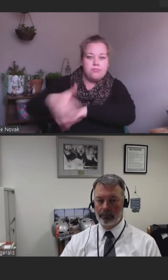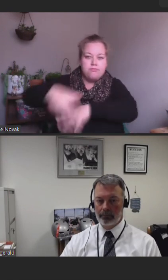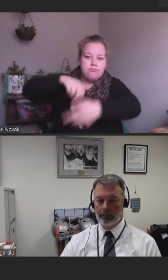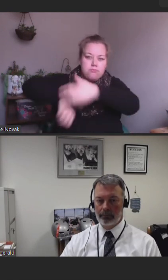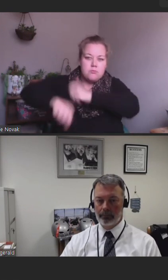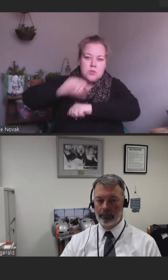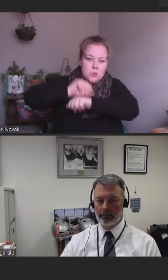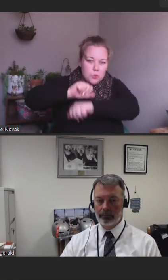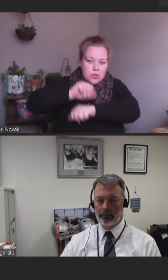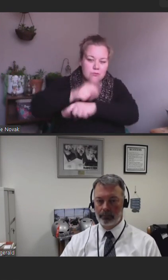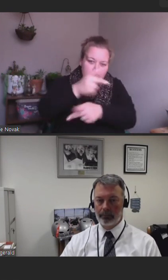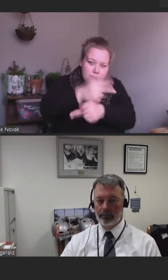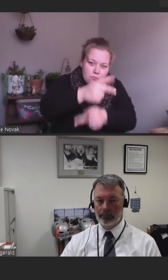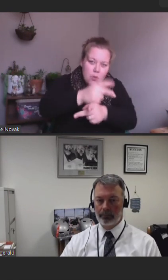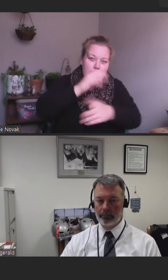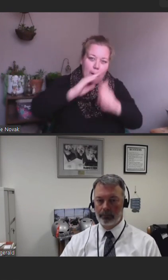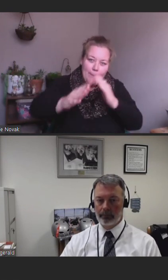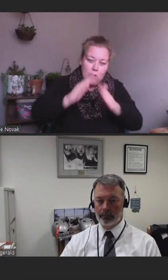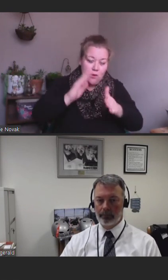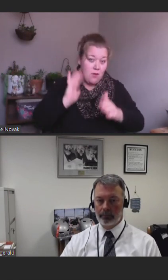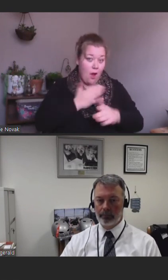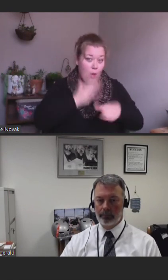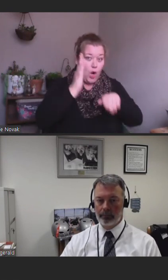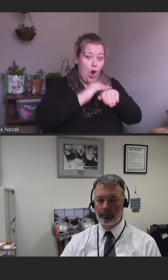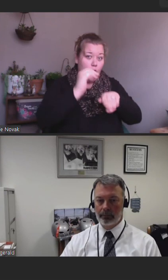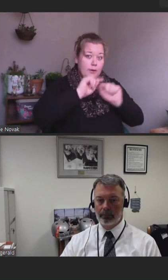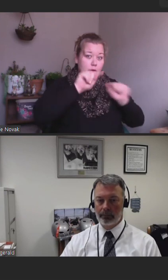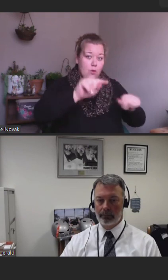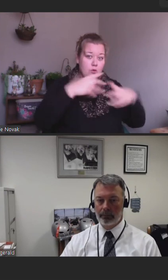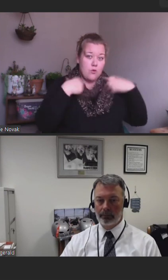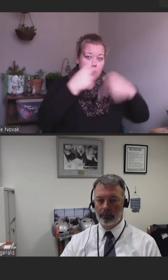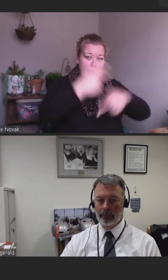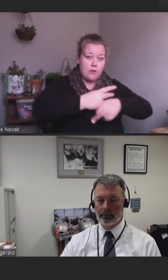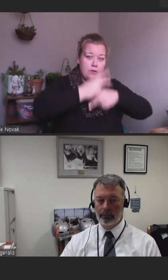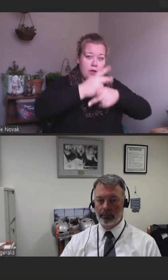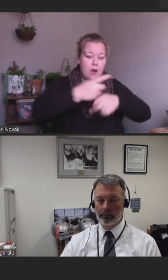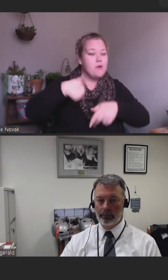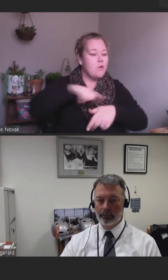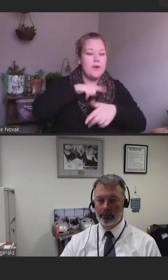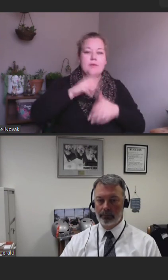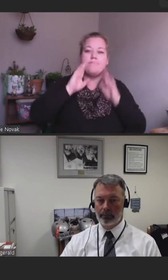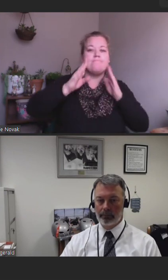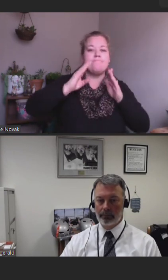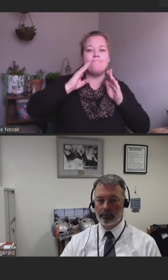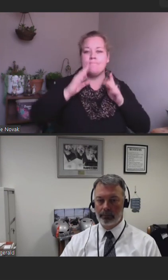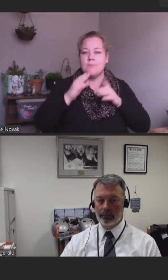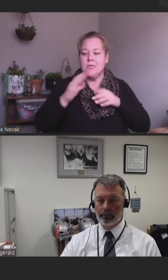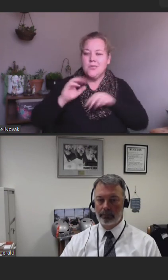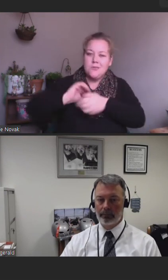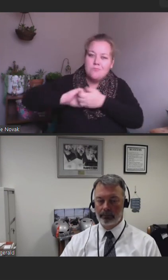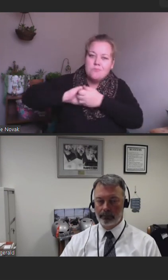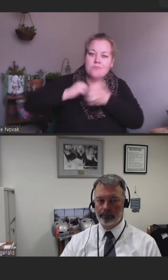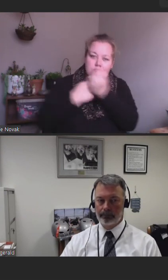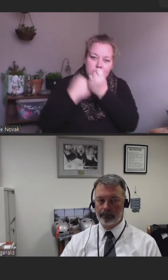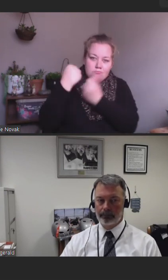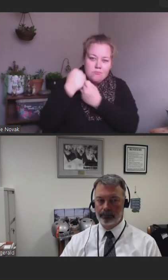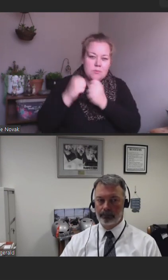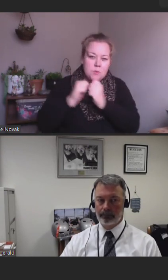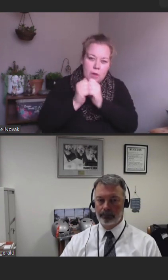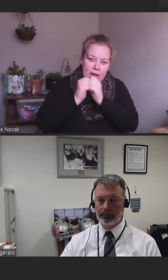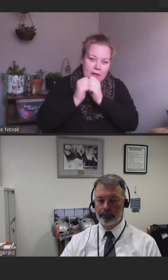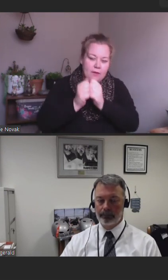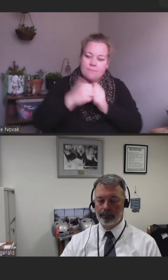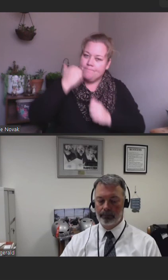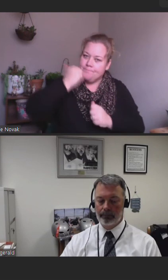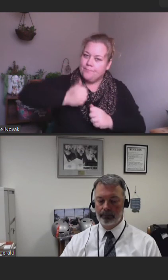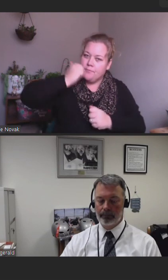our calling that we went into this for. And when we do that together and just show up day after day, part of that faith, we'll